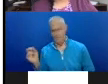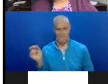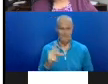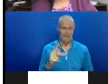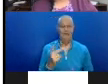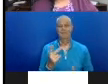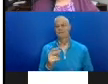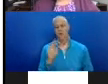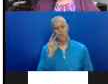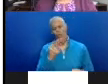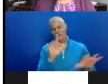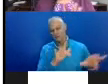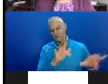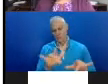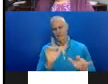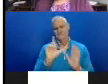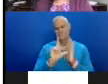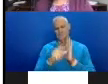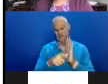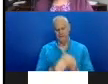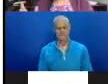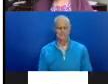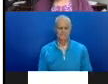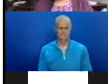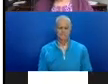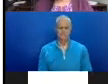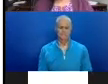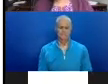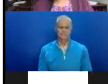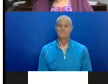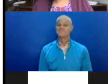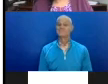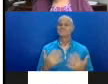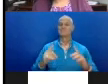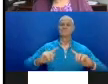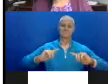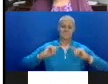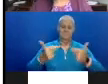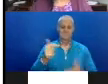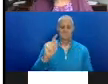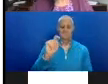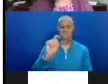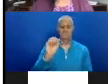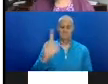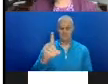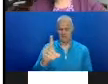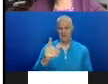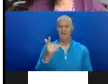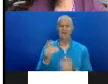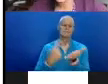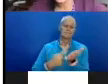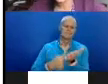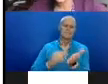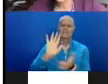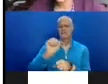time. So with that, I'd like to turn this over to Todd so he can talk to us about his work.